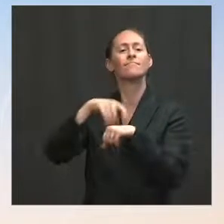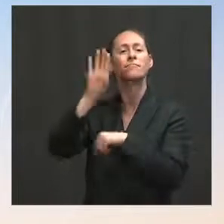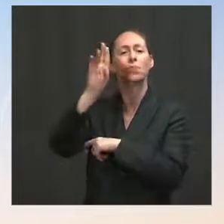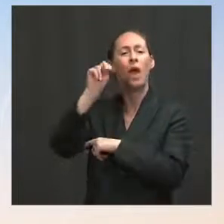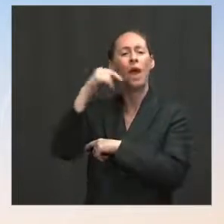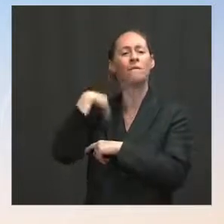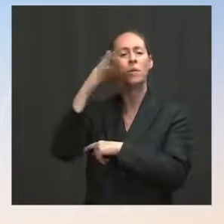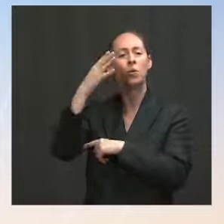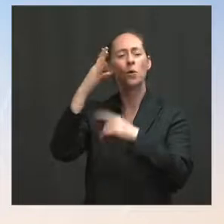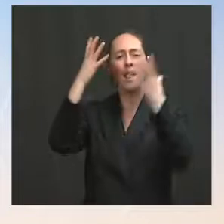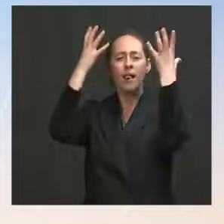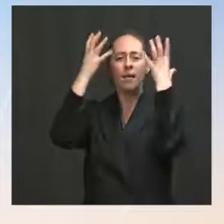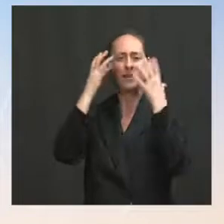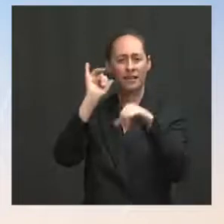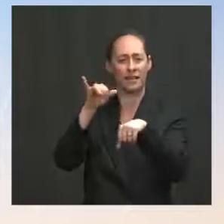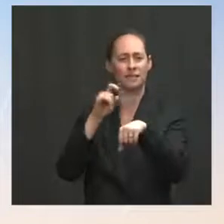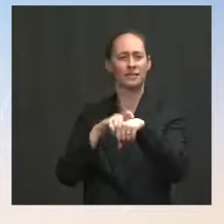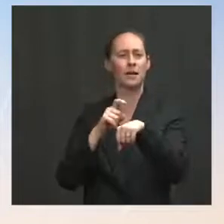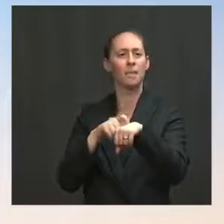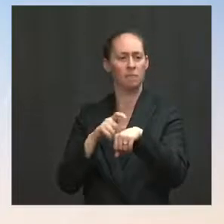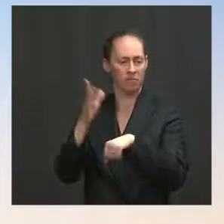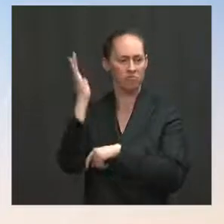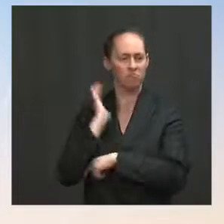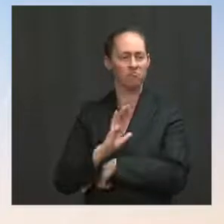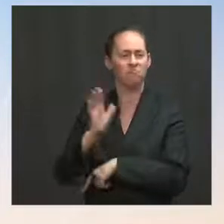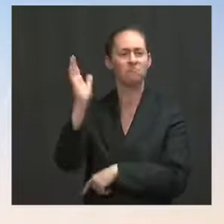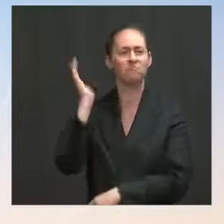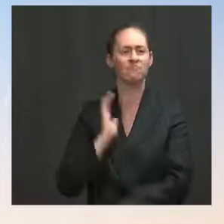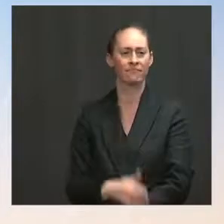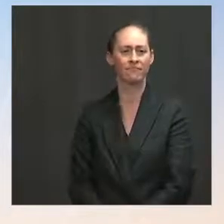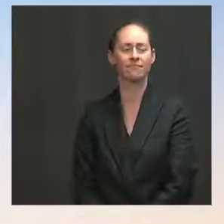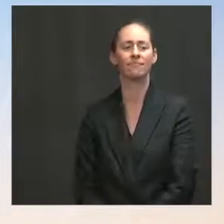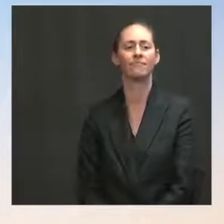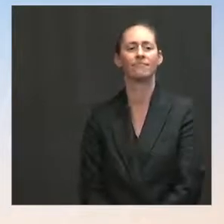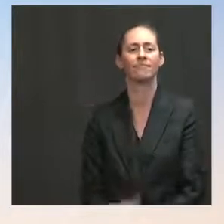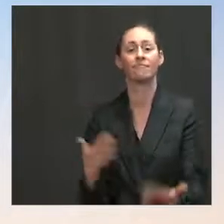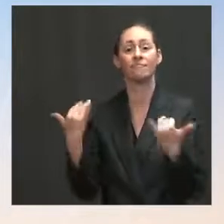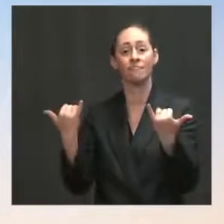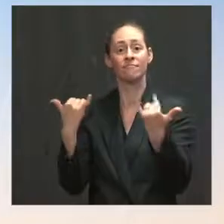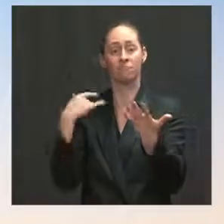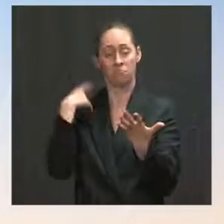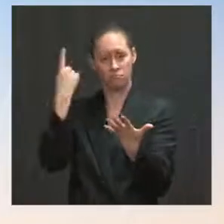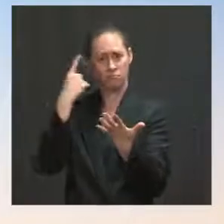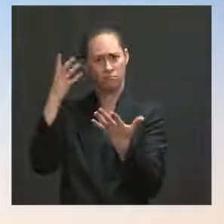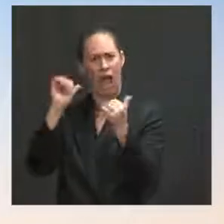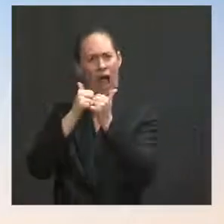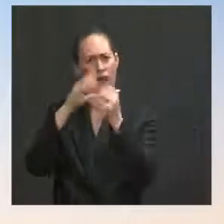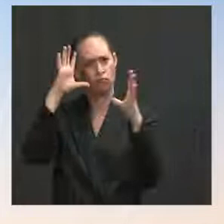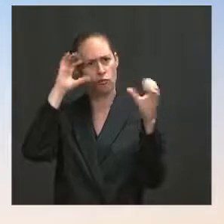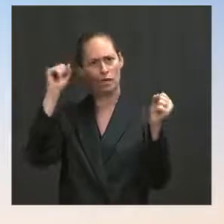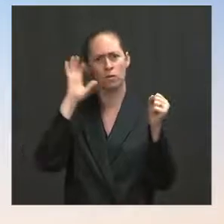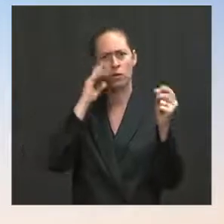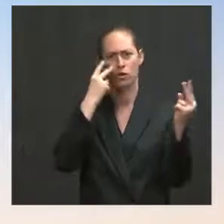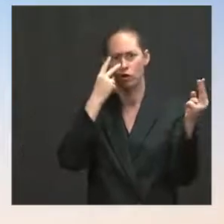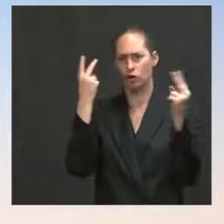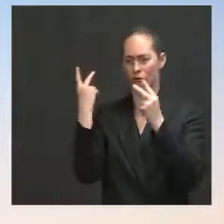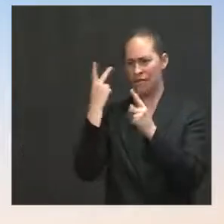administration looking at the historic nature of what administrations have done as it relates to Haiti and how you are dealing with Haiti